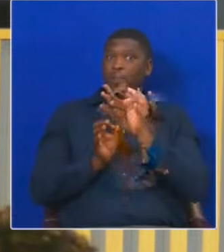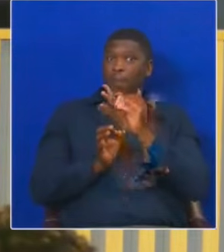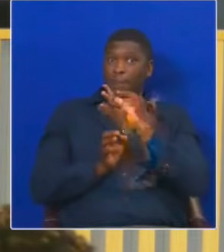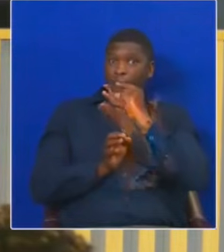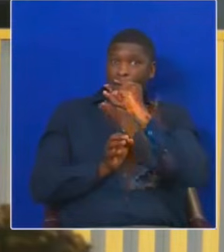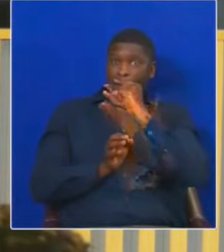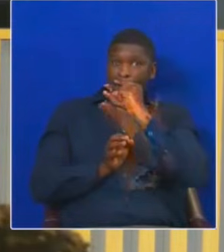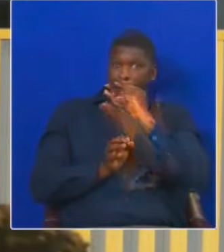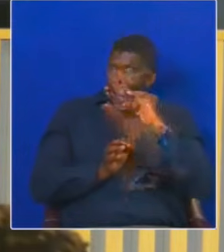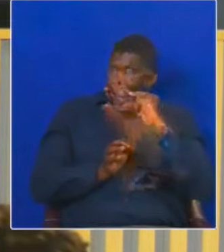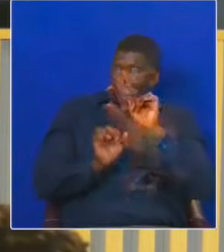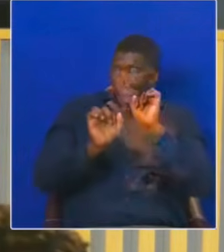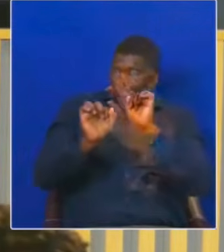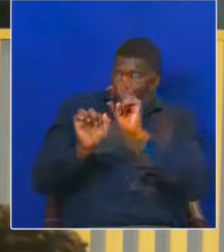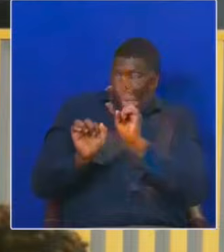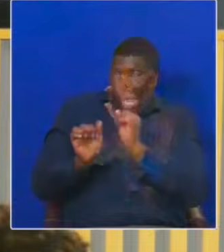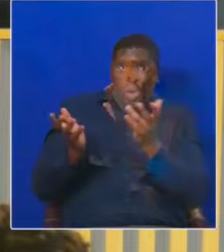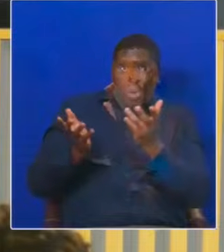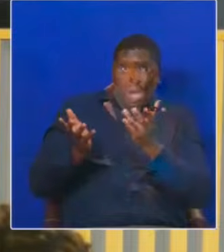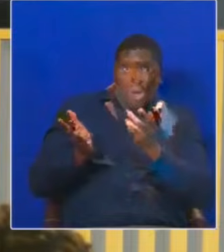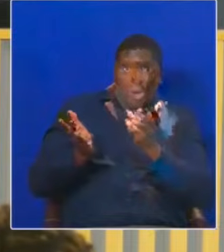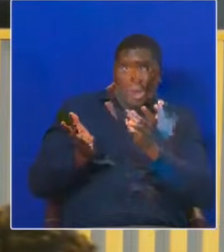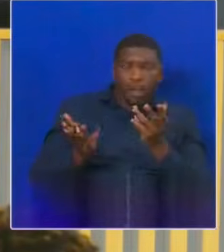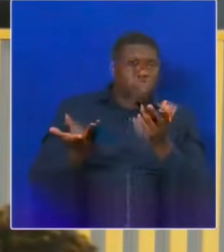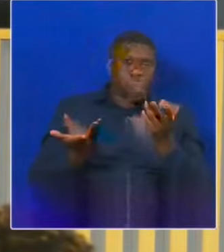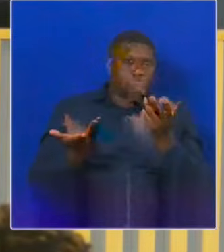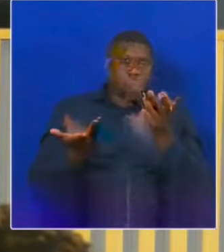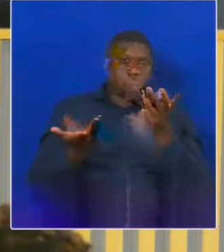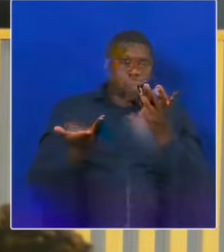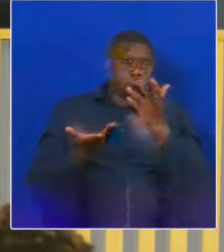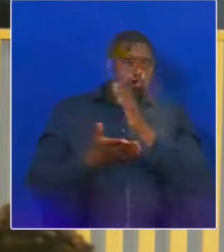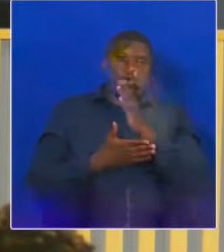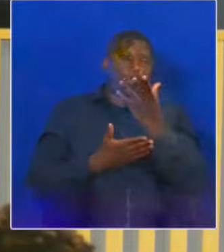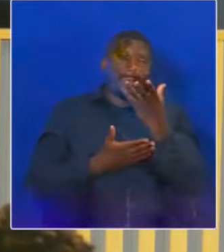the contents or the case number for that docket,